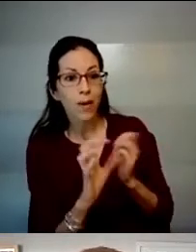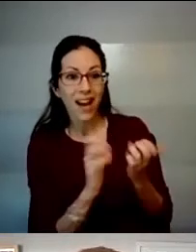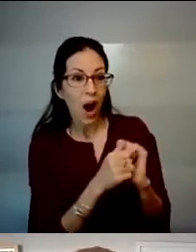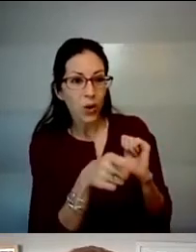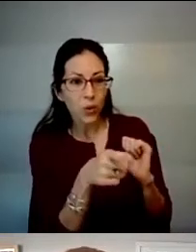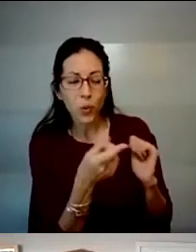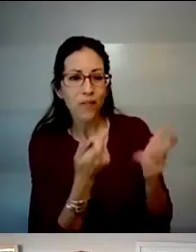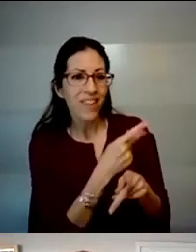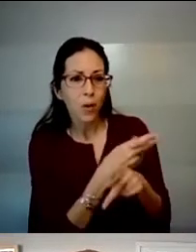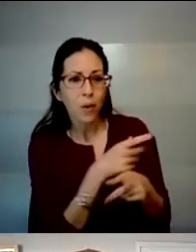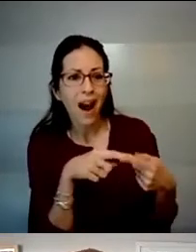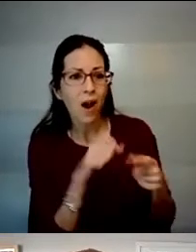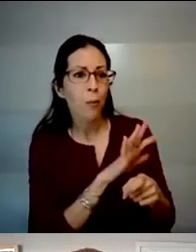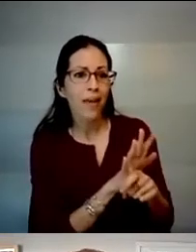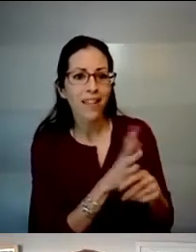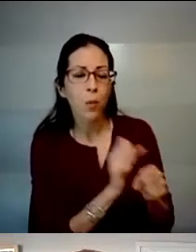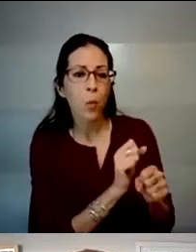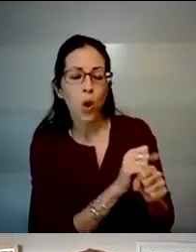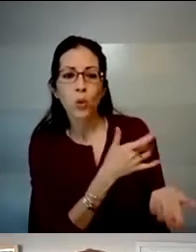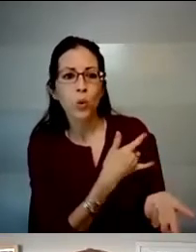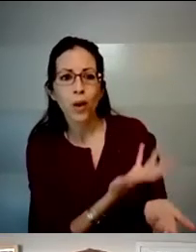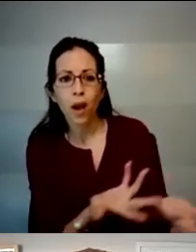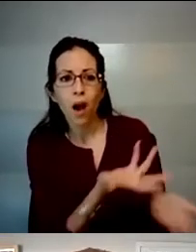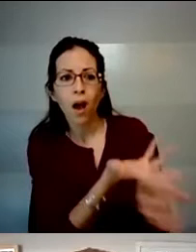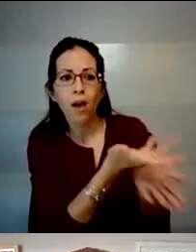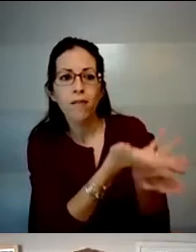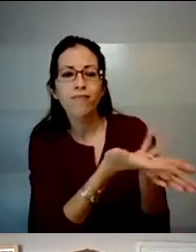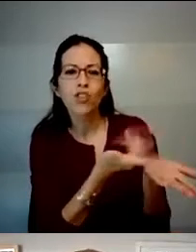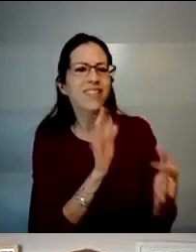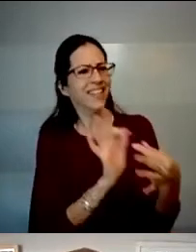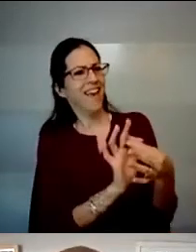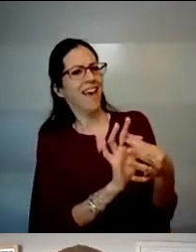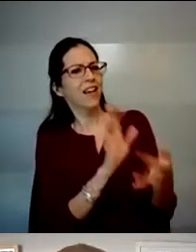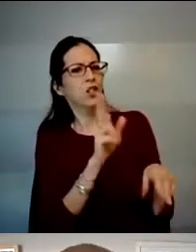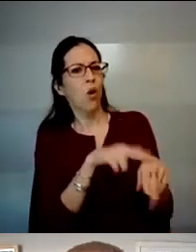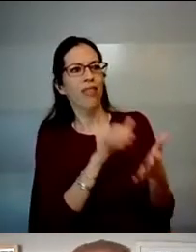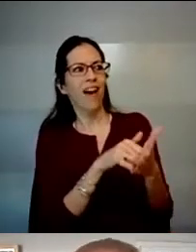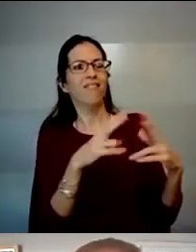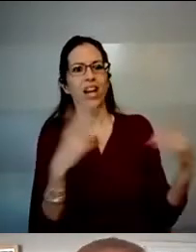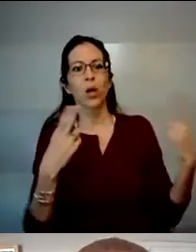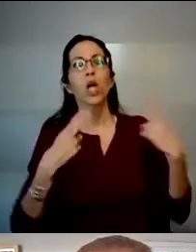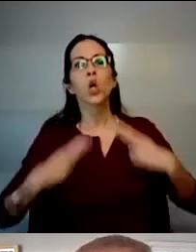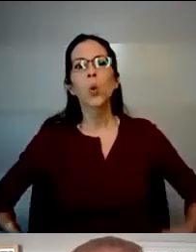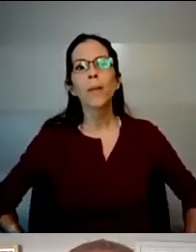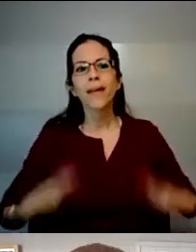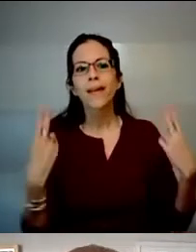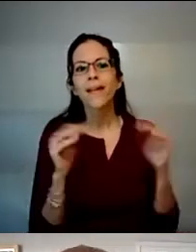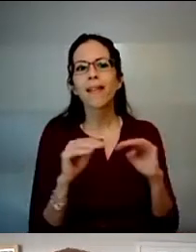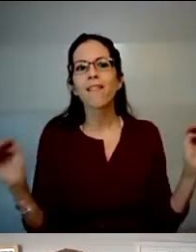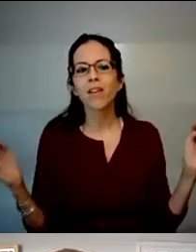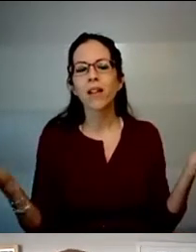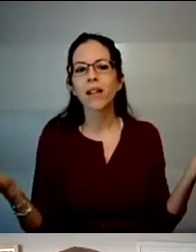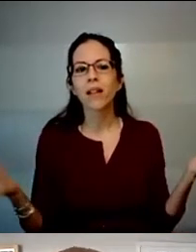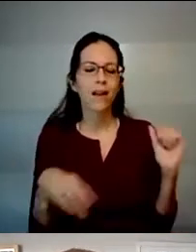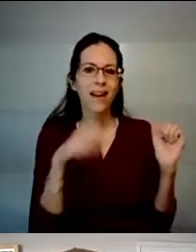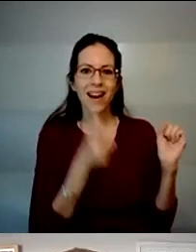the pandemic? And just sort of connecting on that more basic human level, not